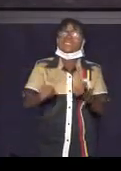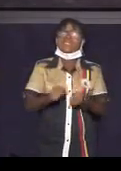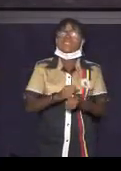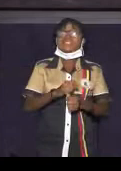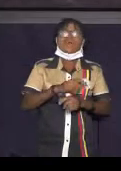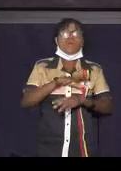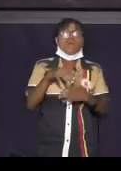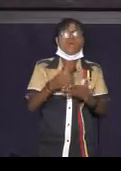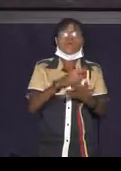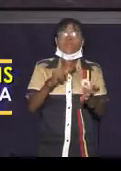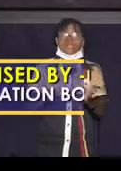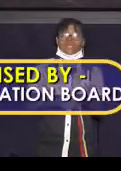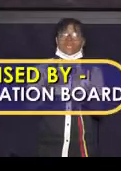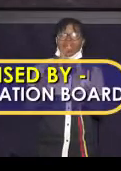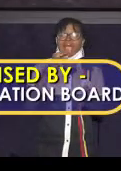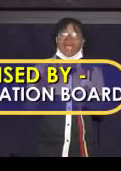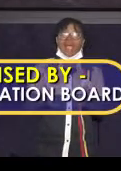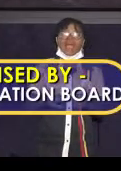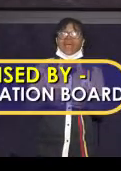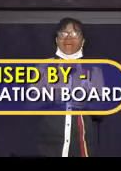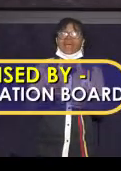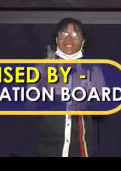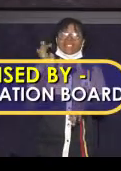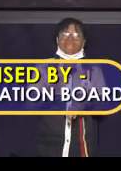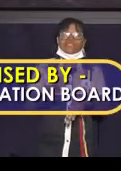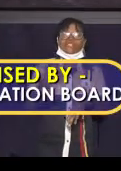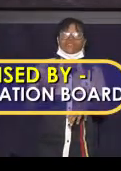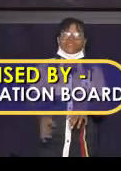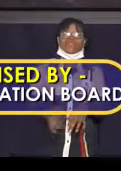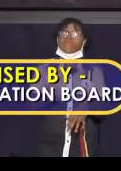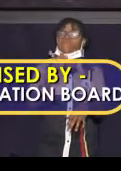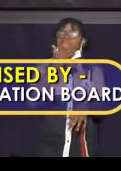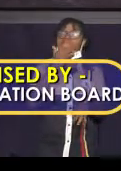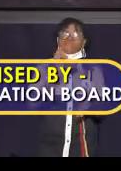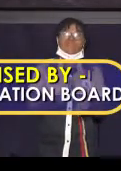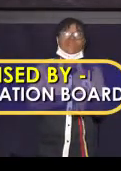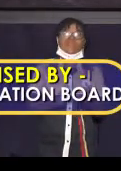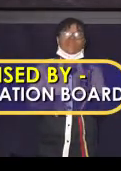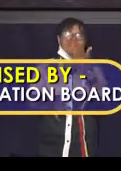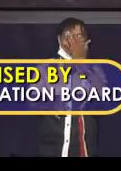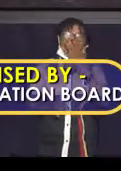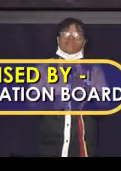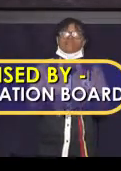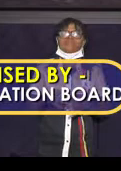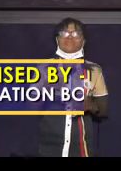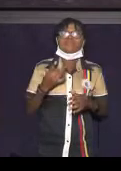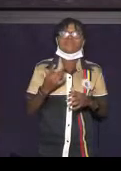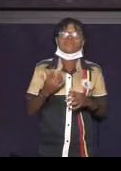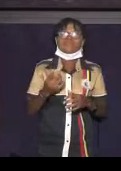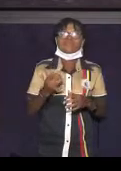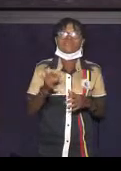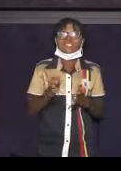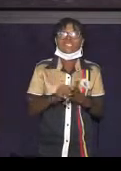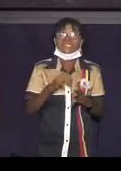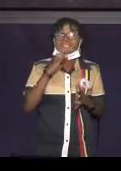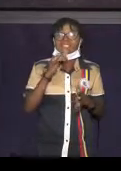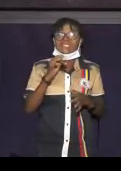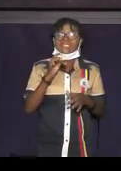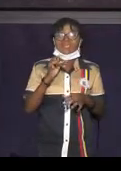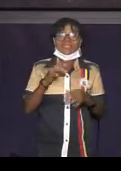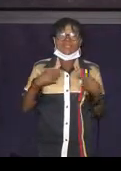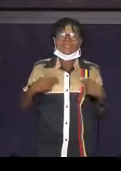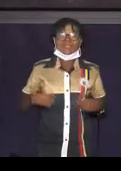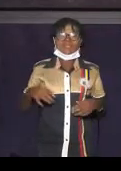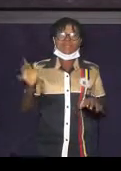so on. All these are also the effect of drug abuse, the health effect of drug abuse.